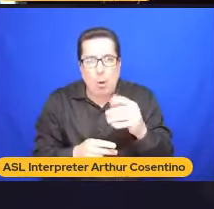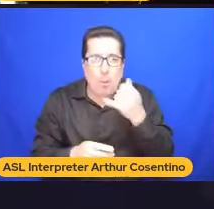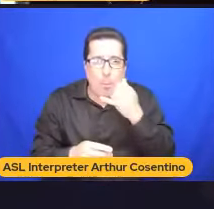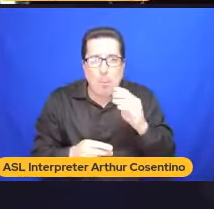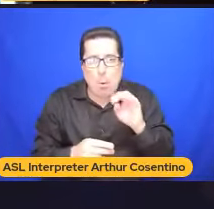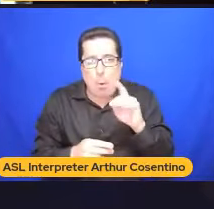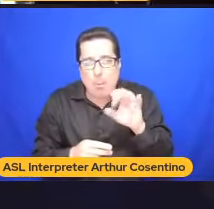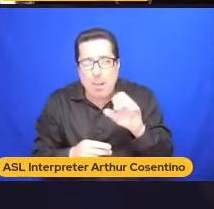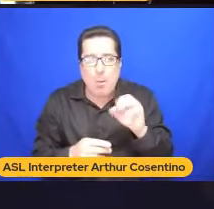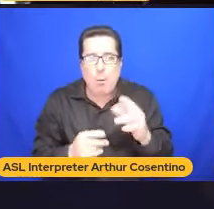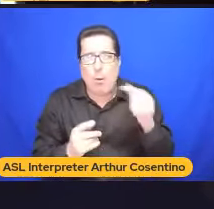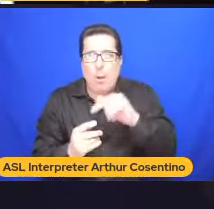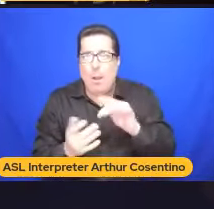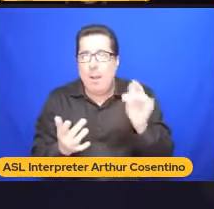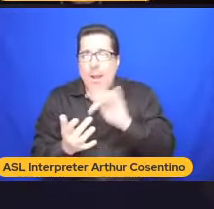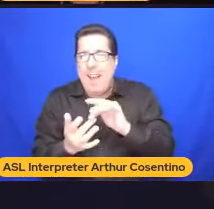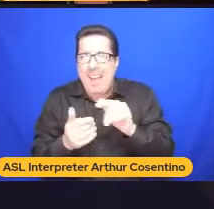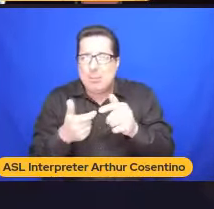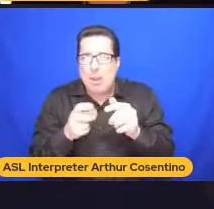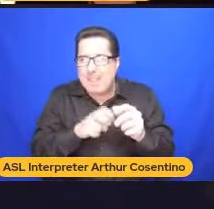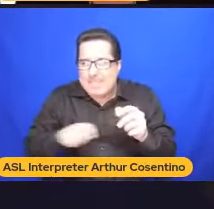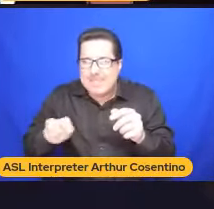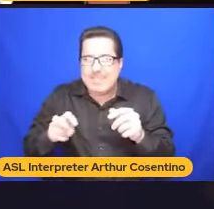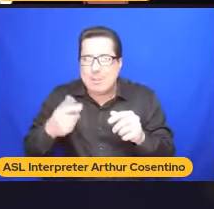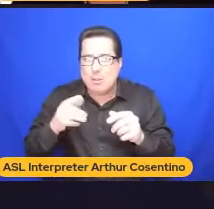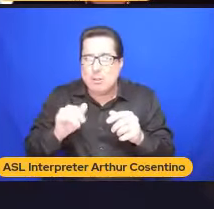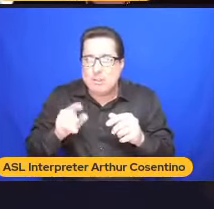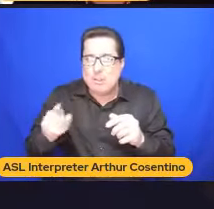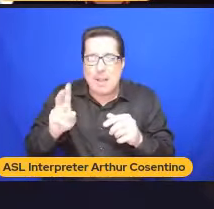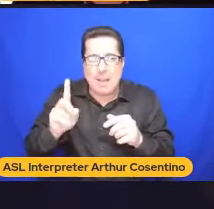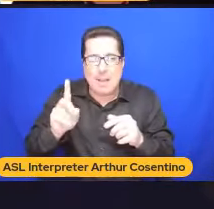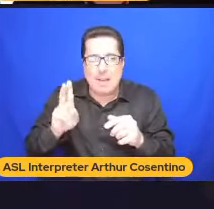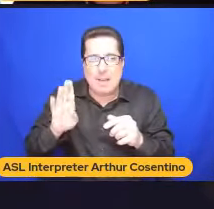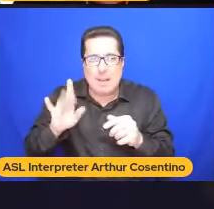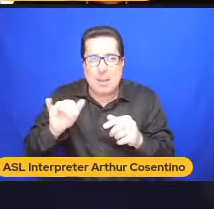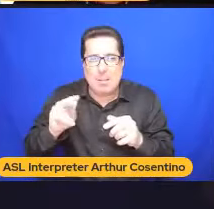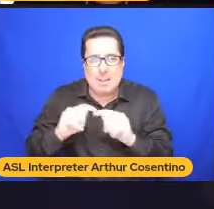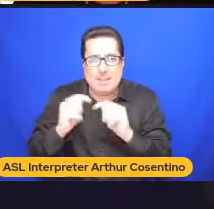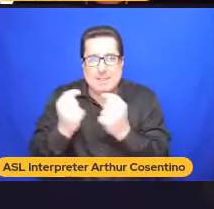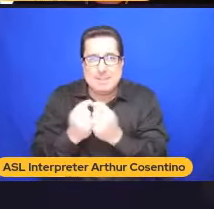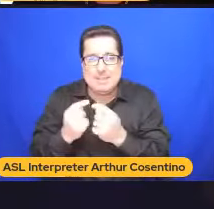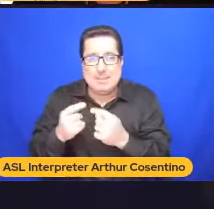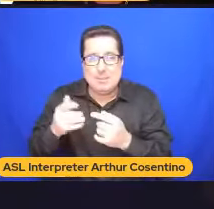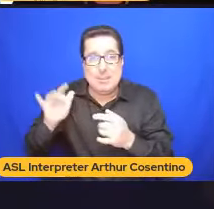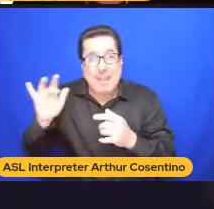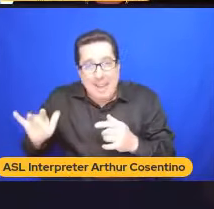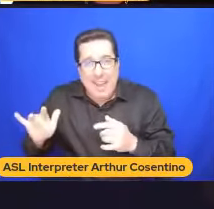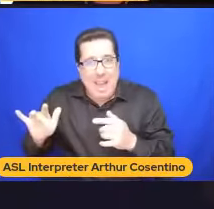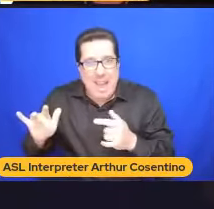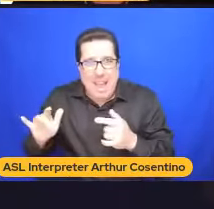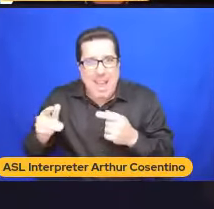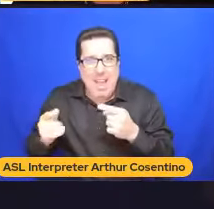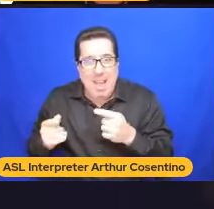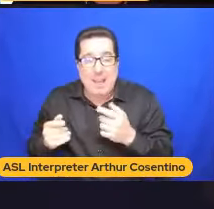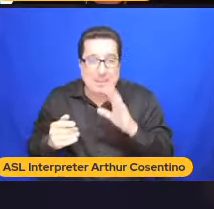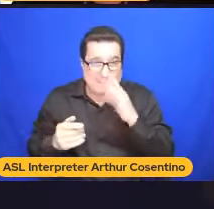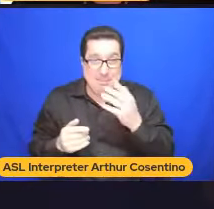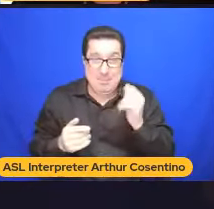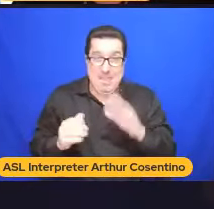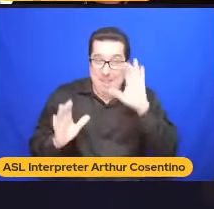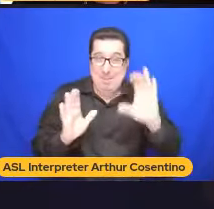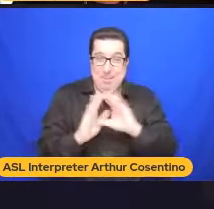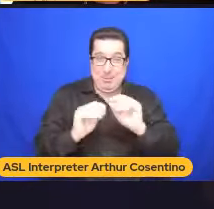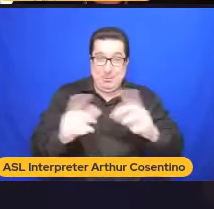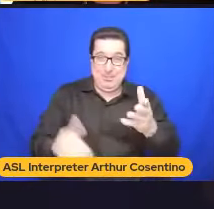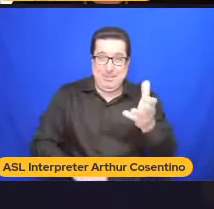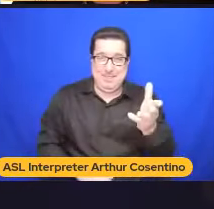go ahead and wake up the Dublin team, and they'll take a look. And I think we all have been here, right? We've all